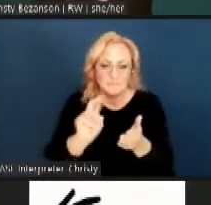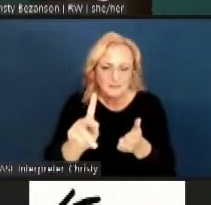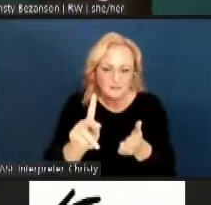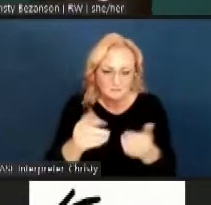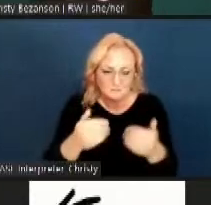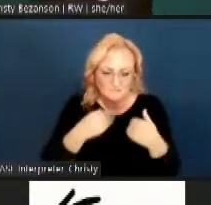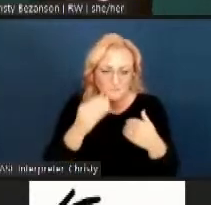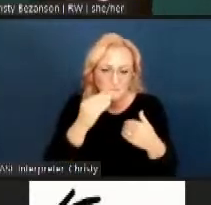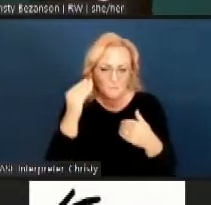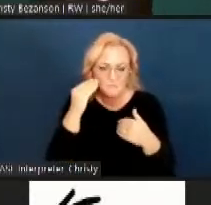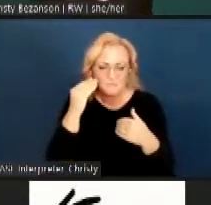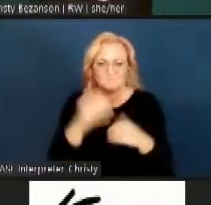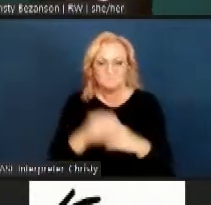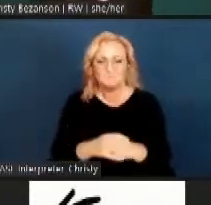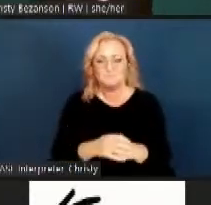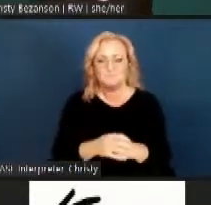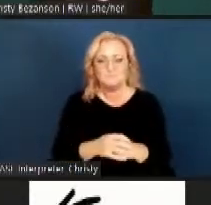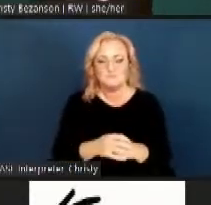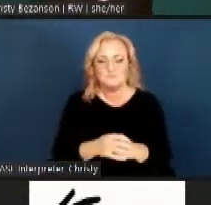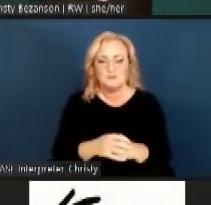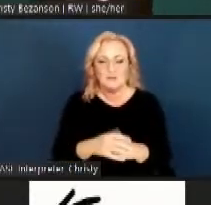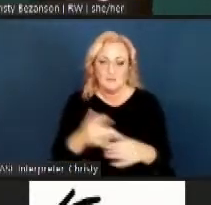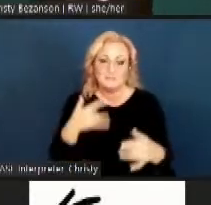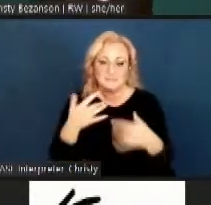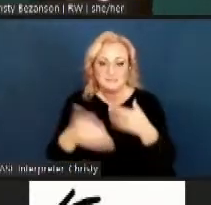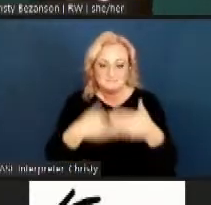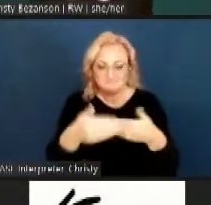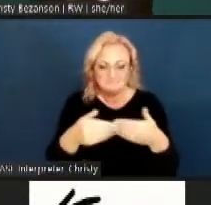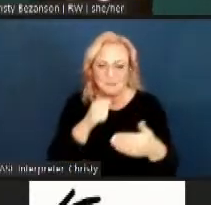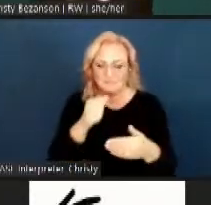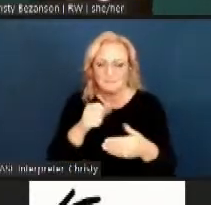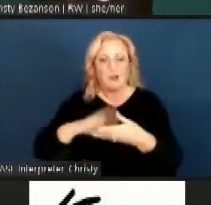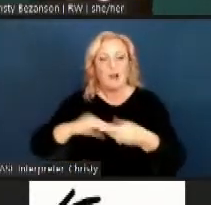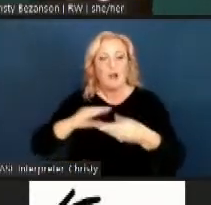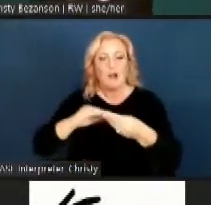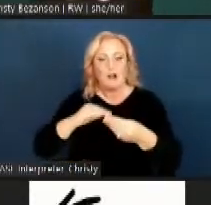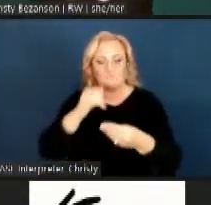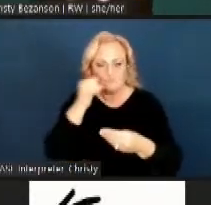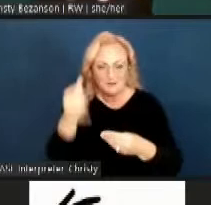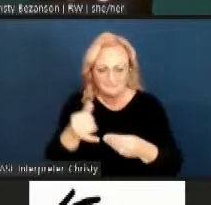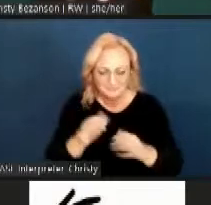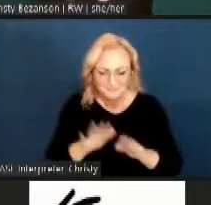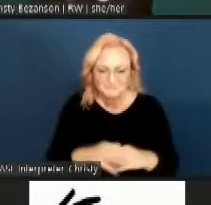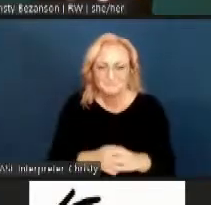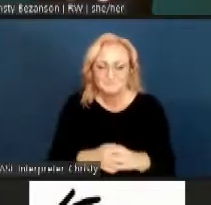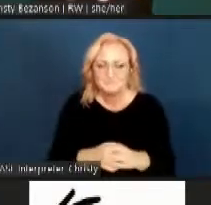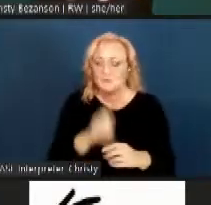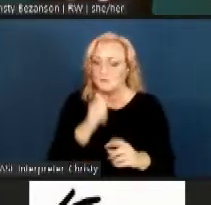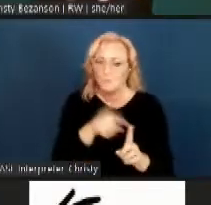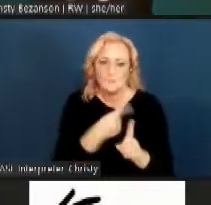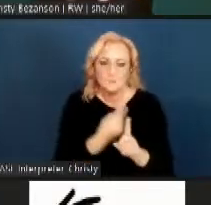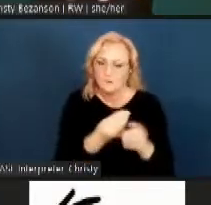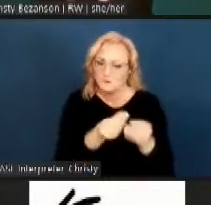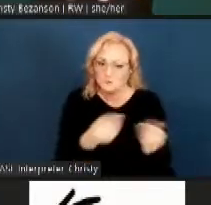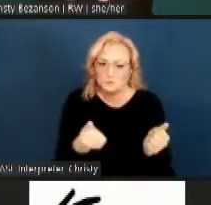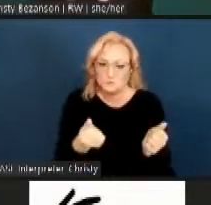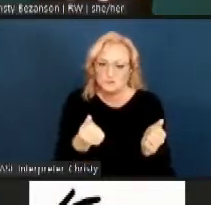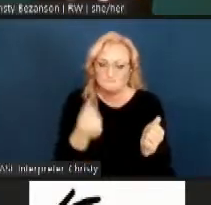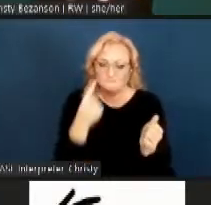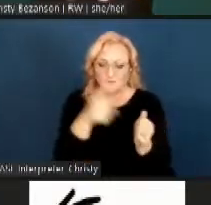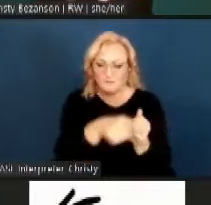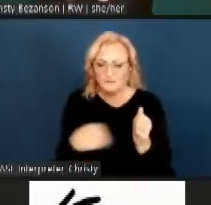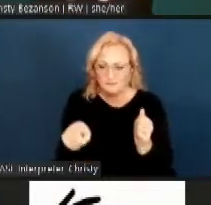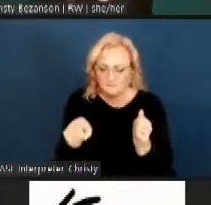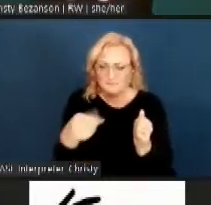going to give long pre-oration here. And I'll also say that this is not the only solution to people experiencing homelessness. We've